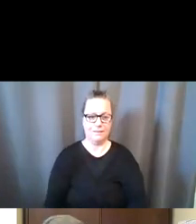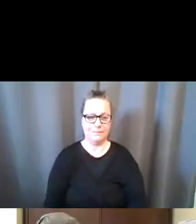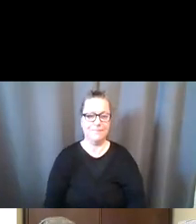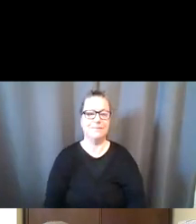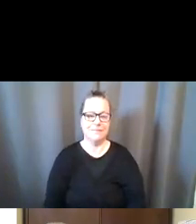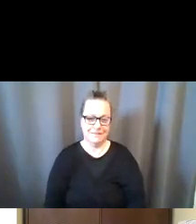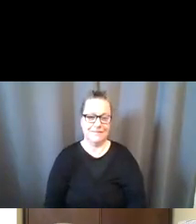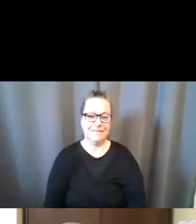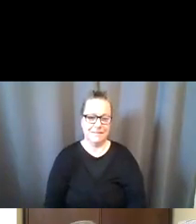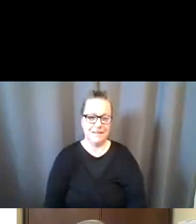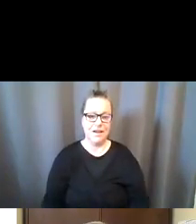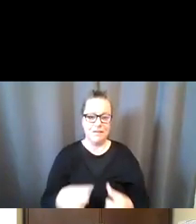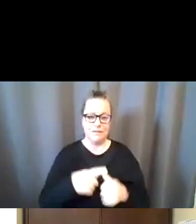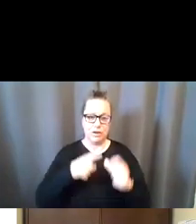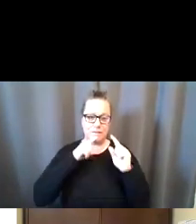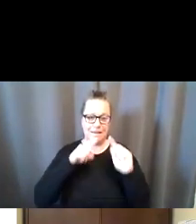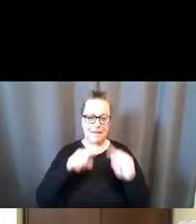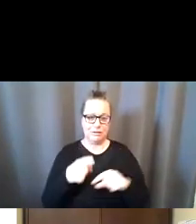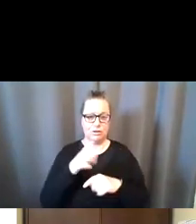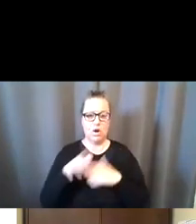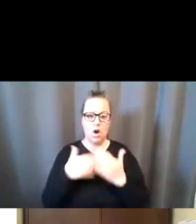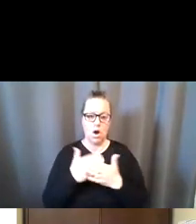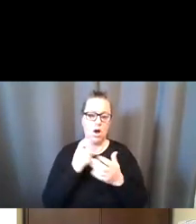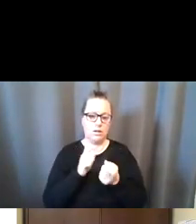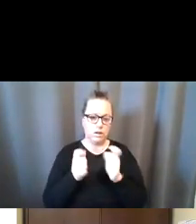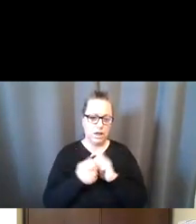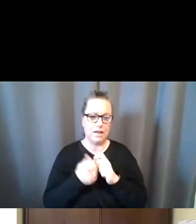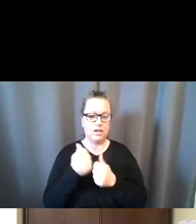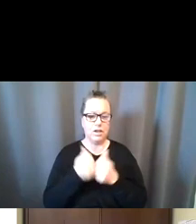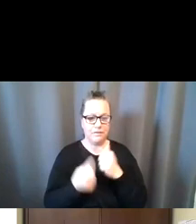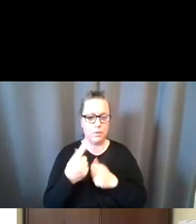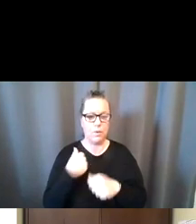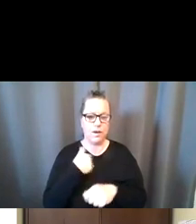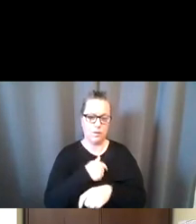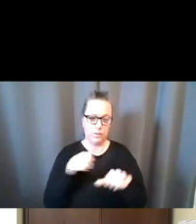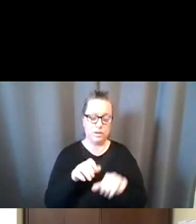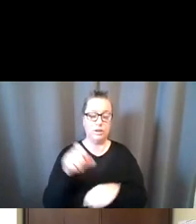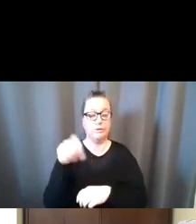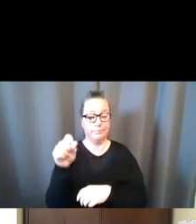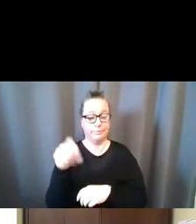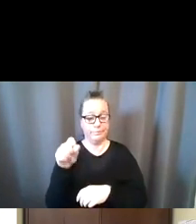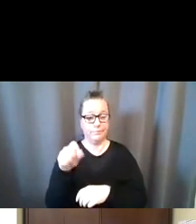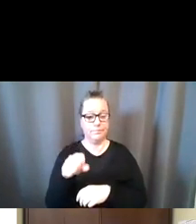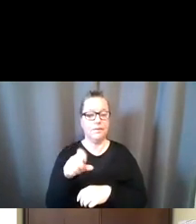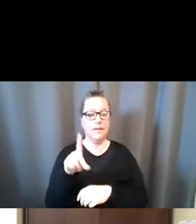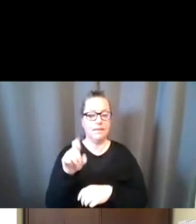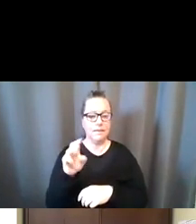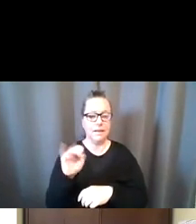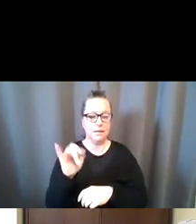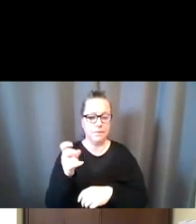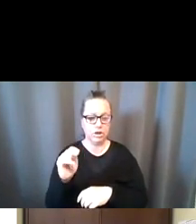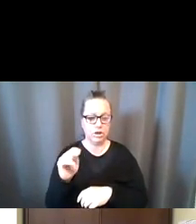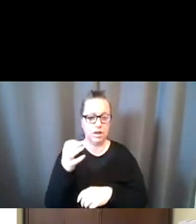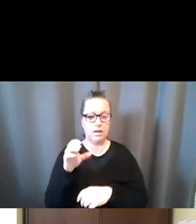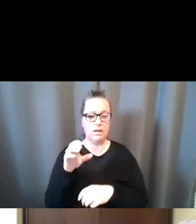Yeah, the first answers on the board are all change and every single one we do. I would agree. Decommissioning COVID-19